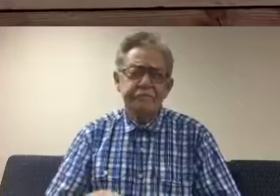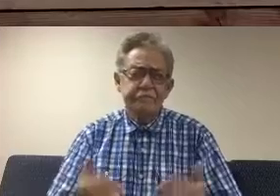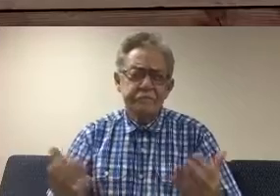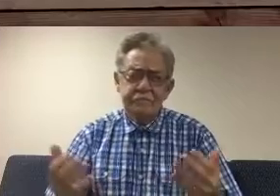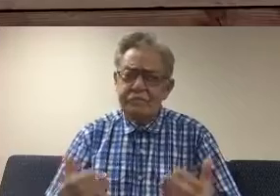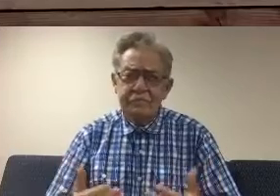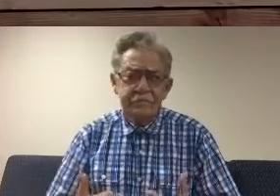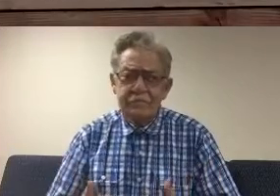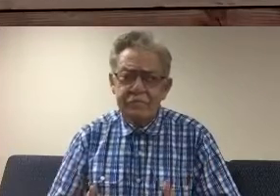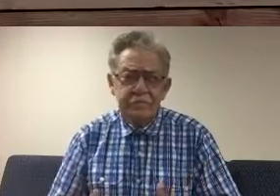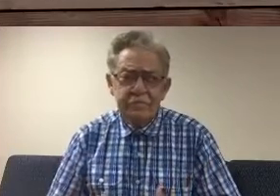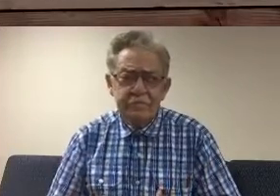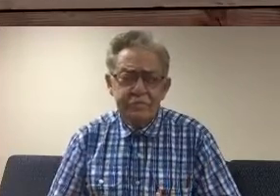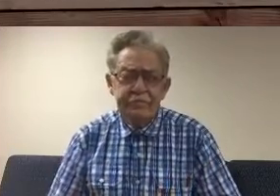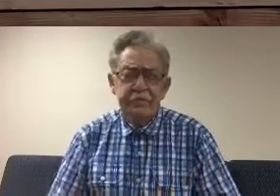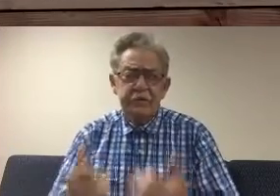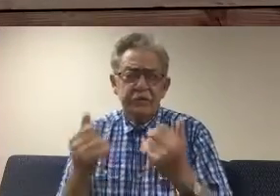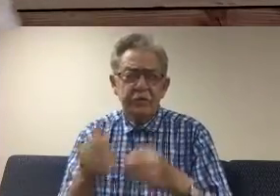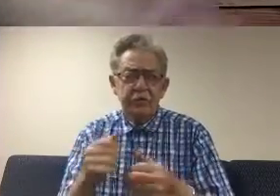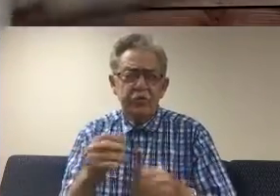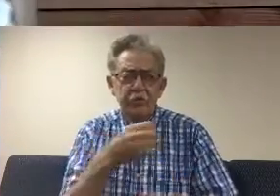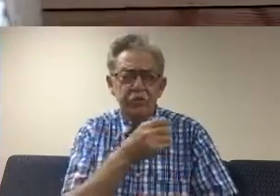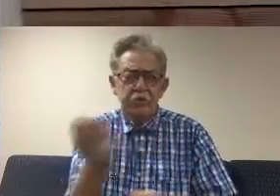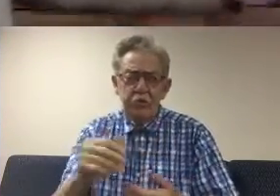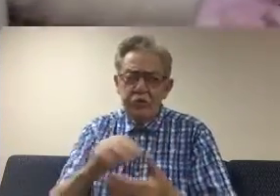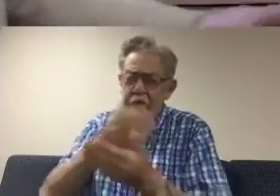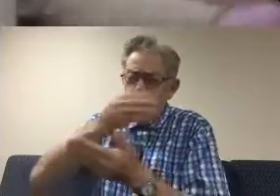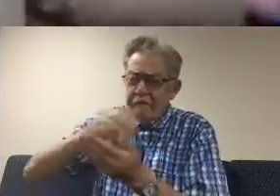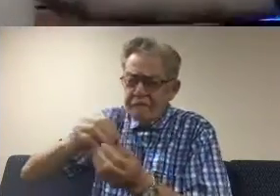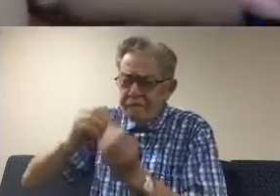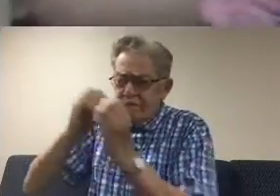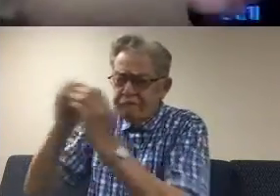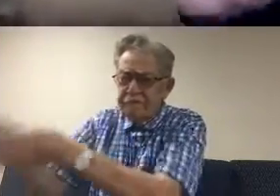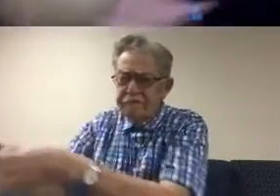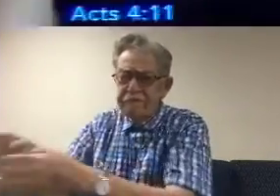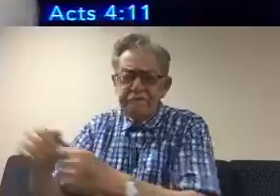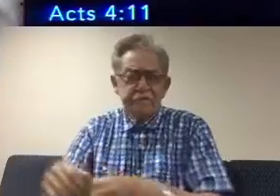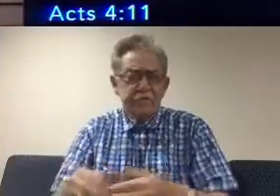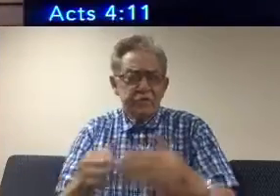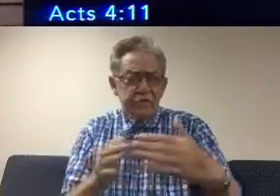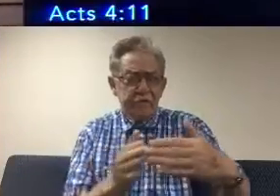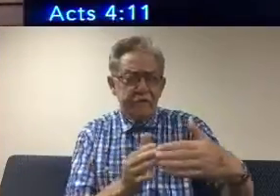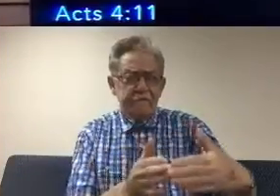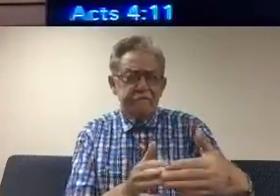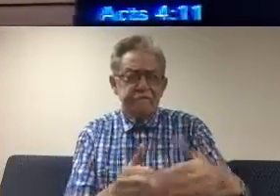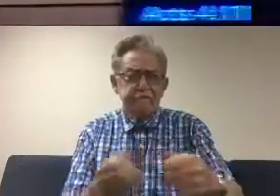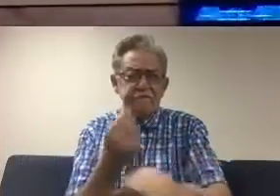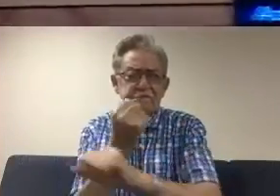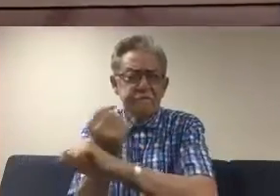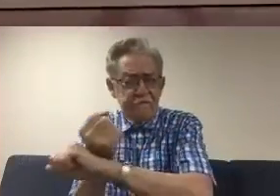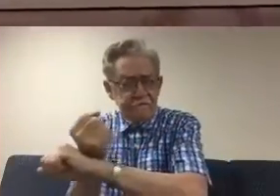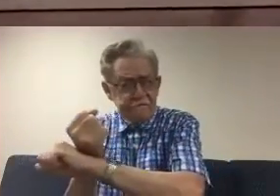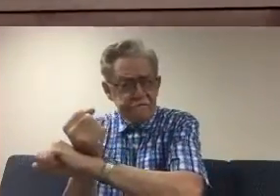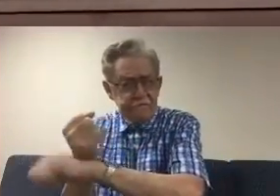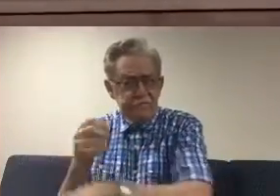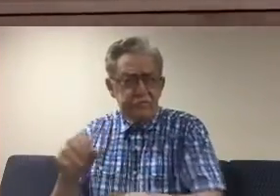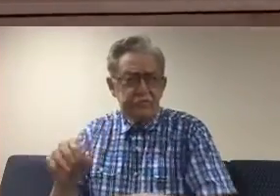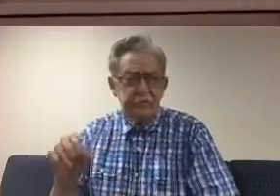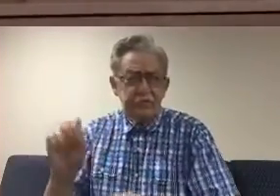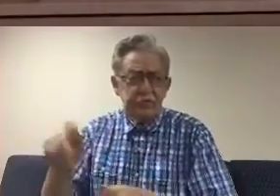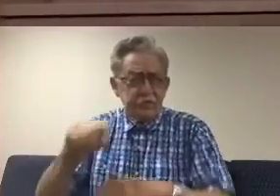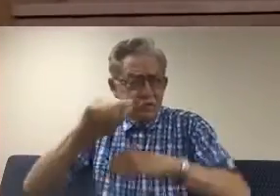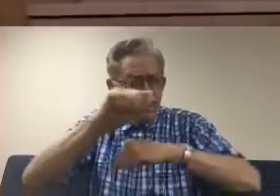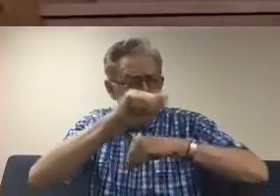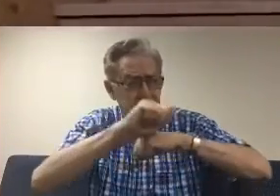builders. And you've thrown out the most important stone, a cornerstone. Cornerstone to what? Well, the cornerstone to the